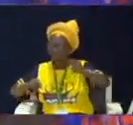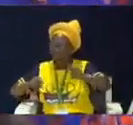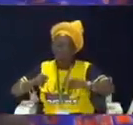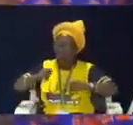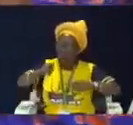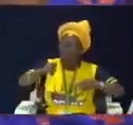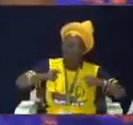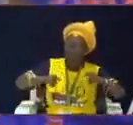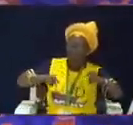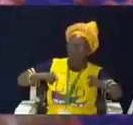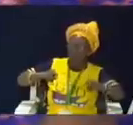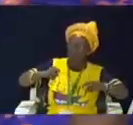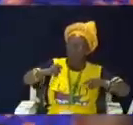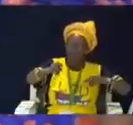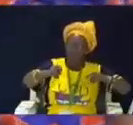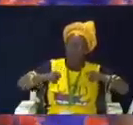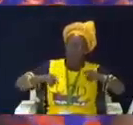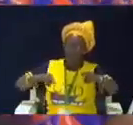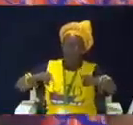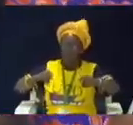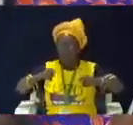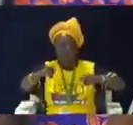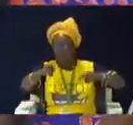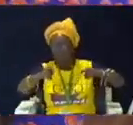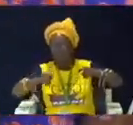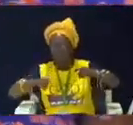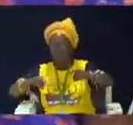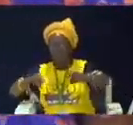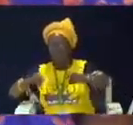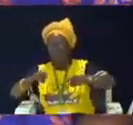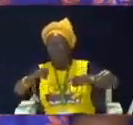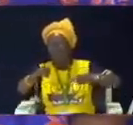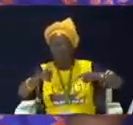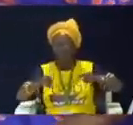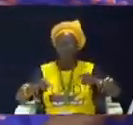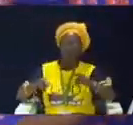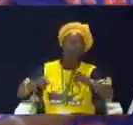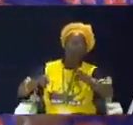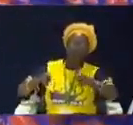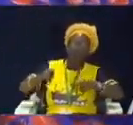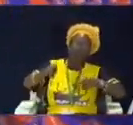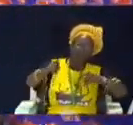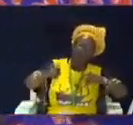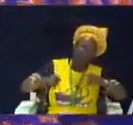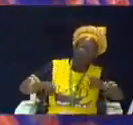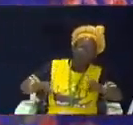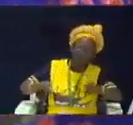Jesus, reign. Oh, reign, reign, Jesus,